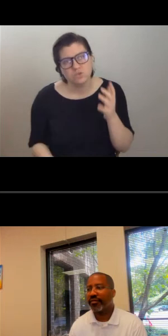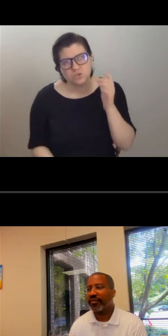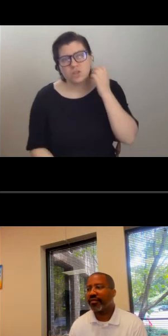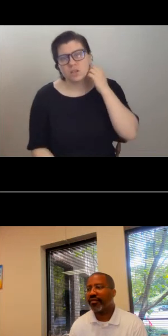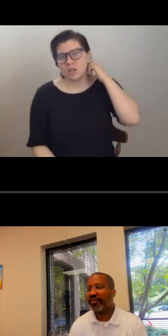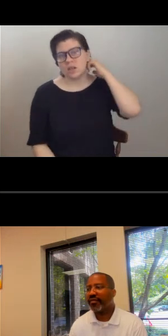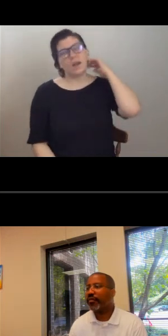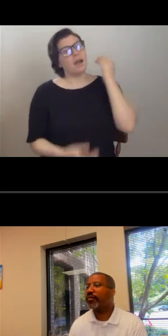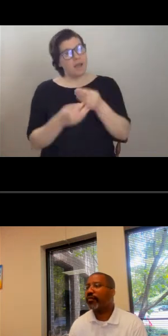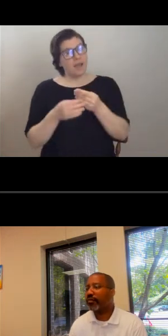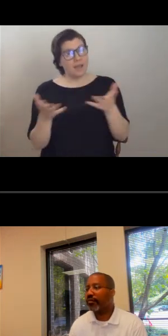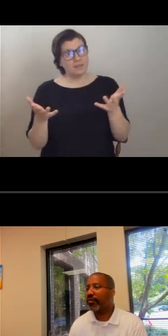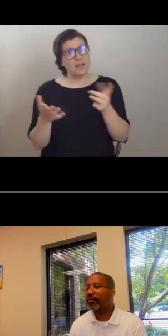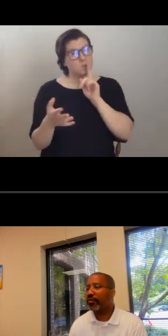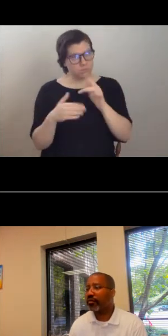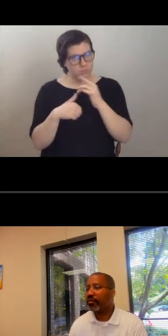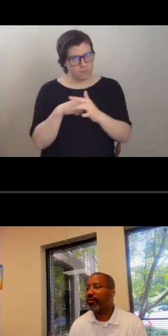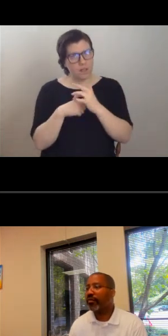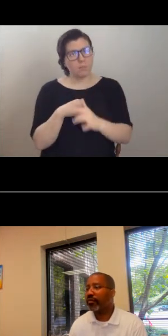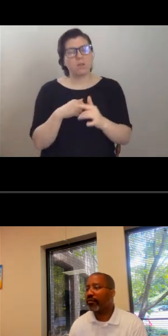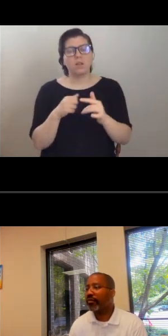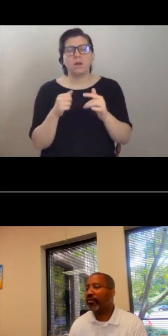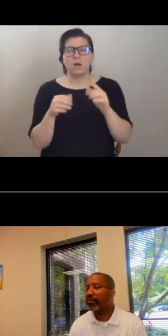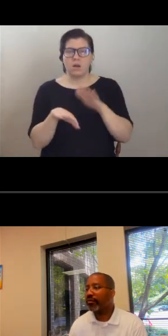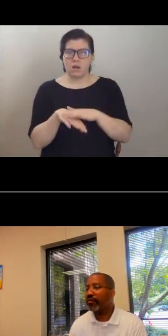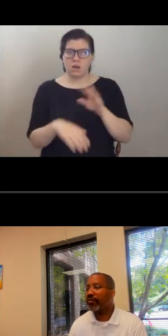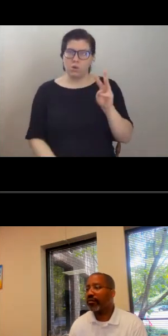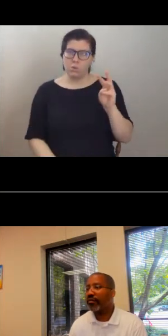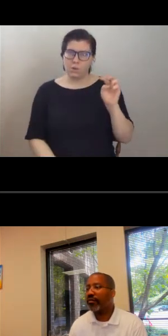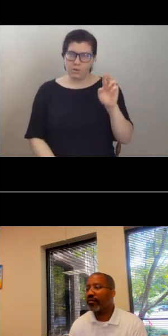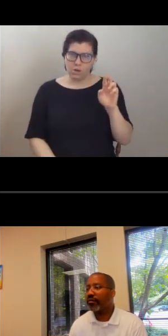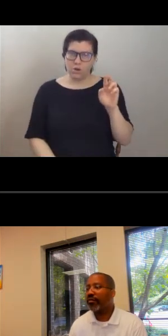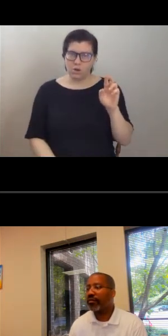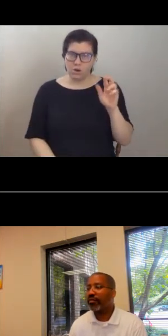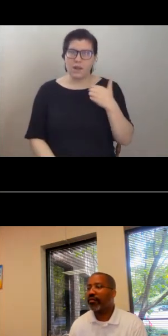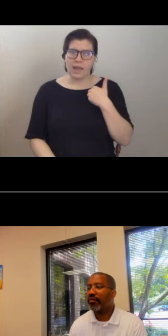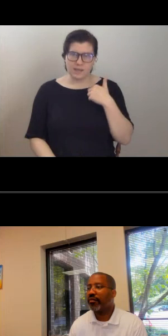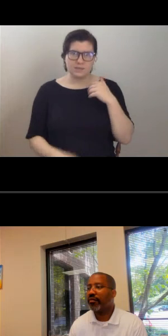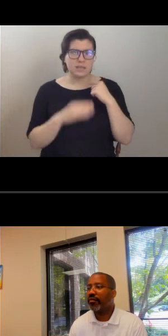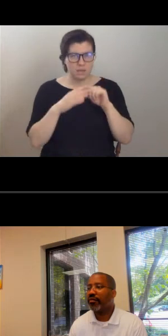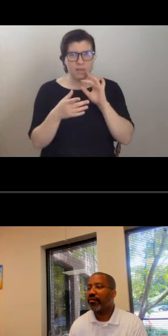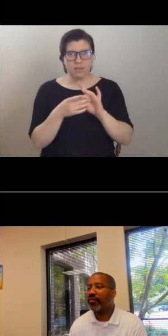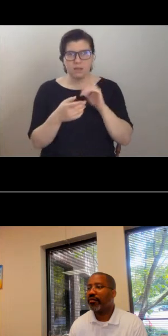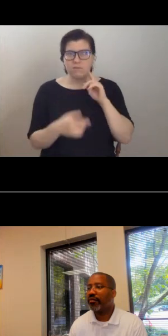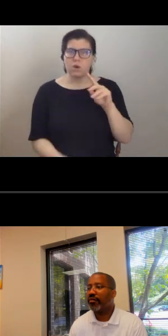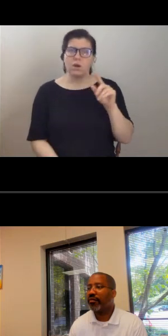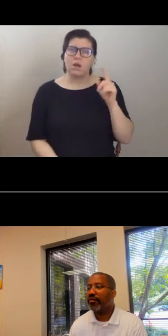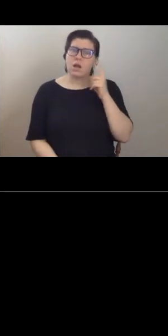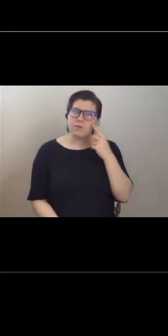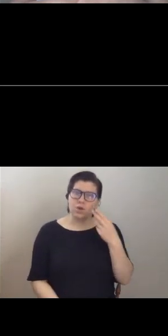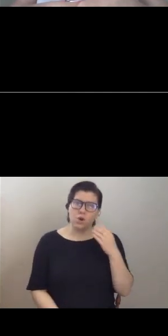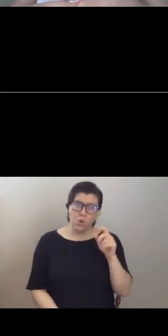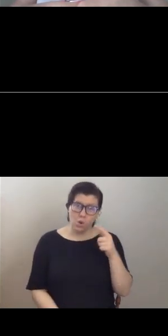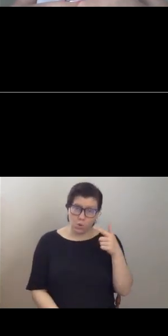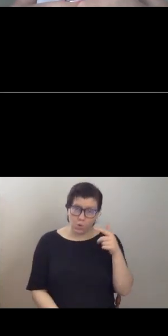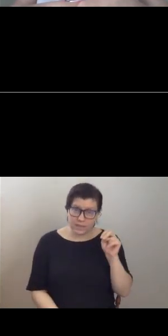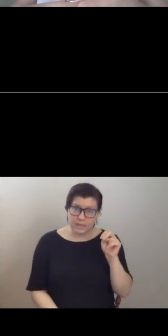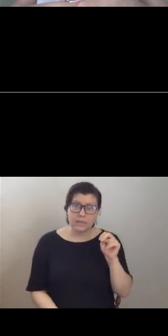is available with the webinar again, which has the email links to Governor Hogan, Comptroller